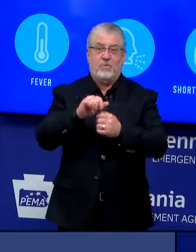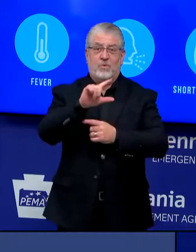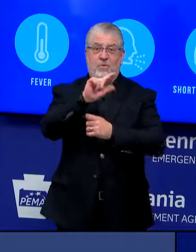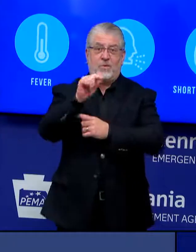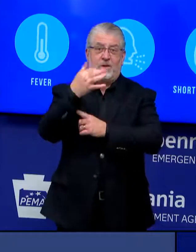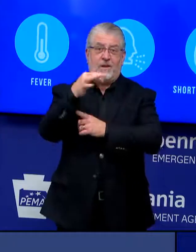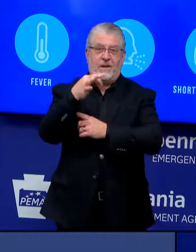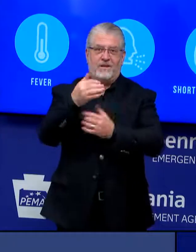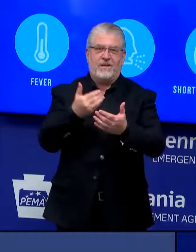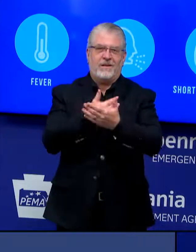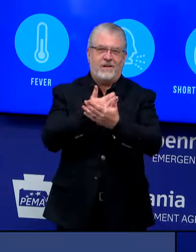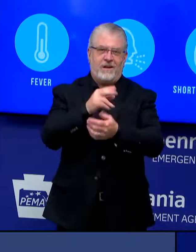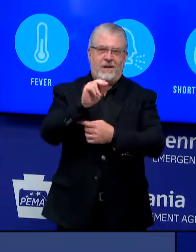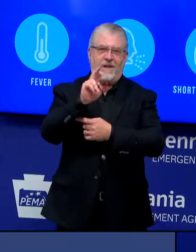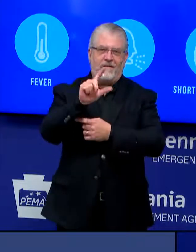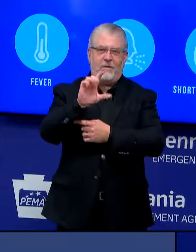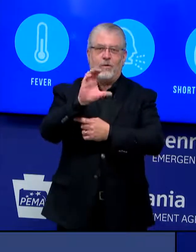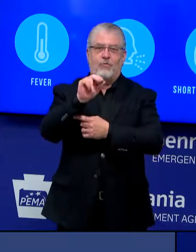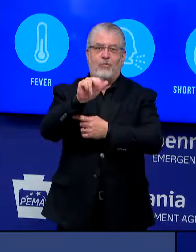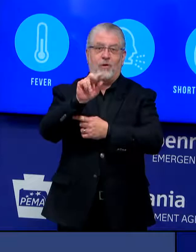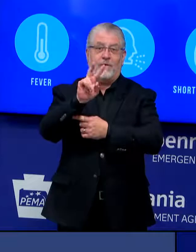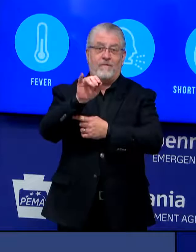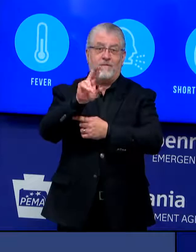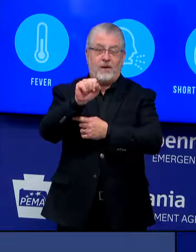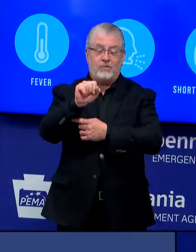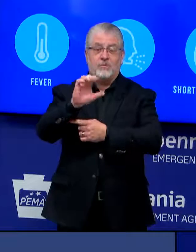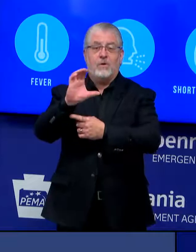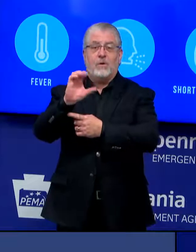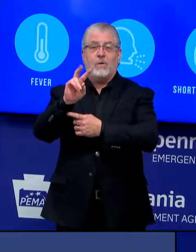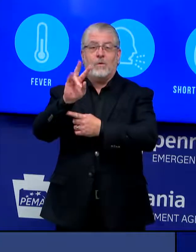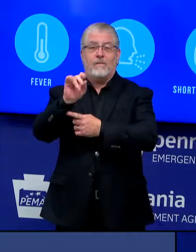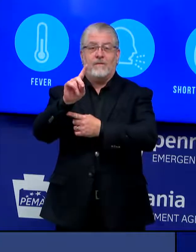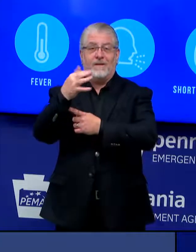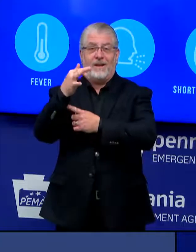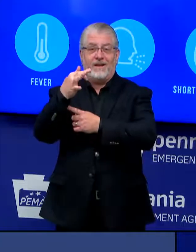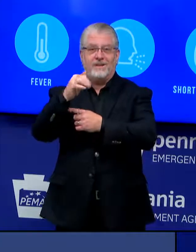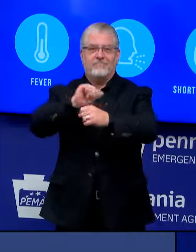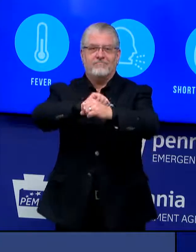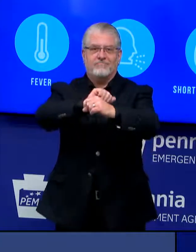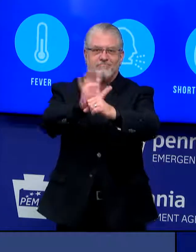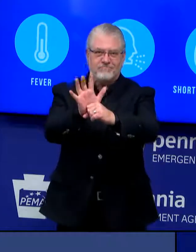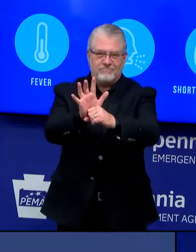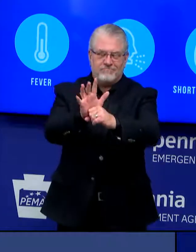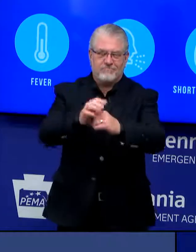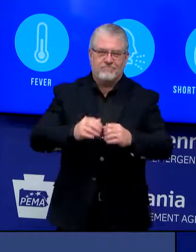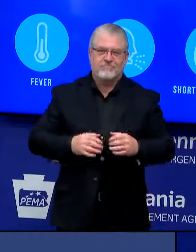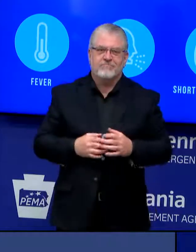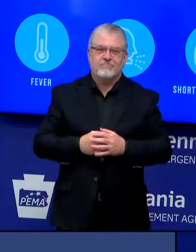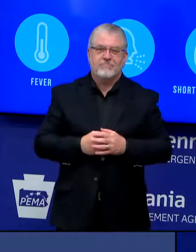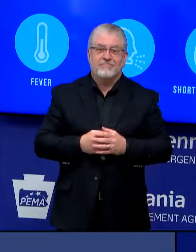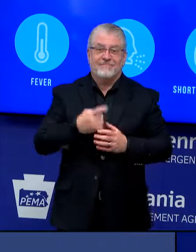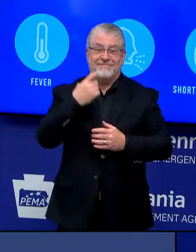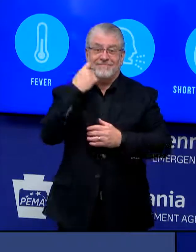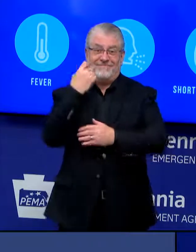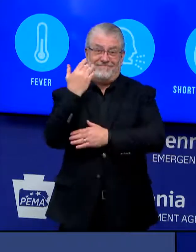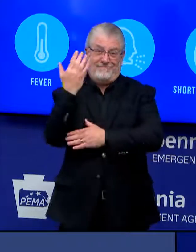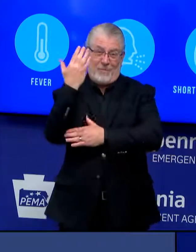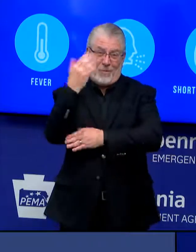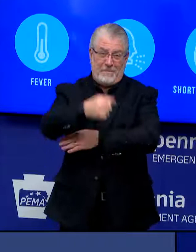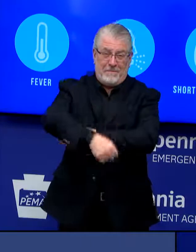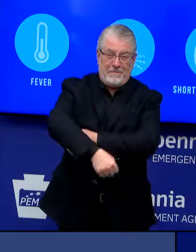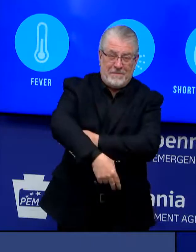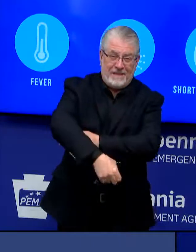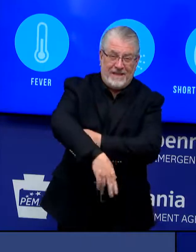novel coronavirus, or COVID-19. As of 12 a.m. this morning, we have